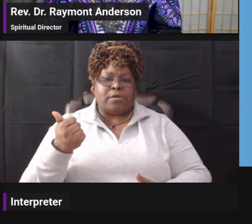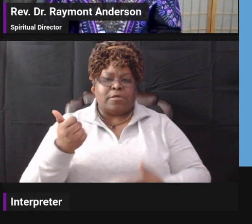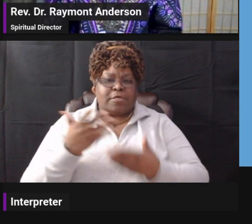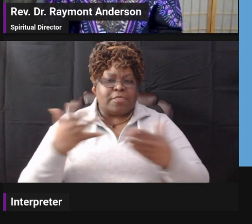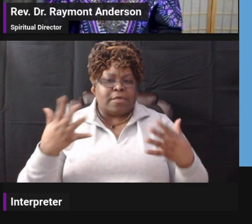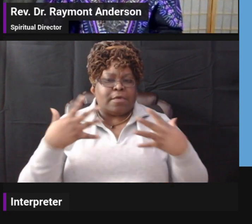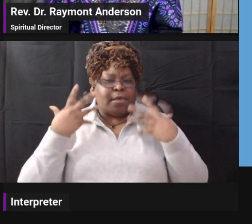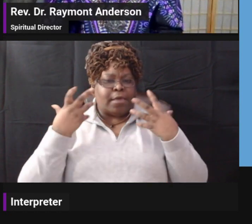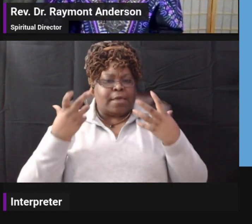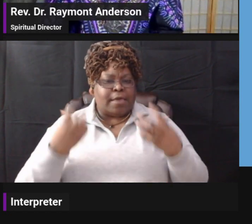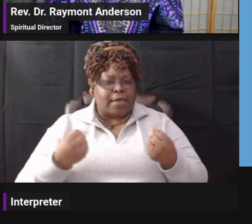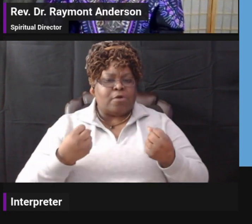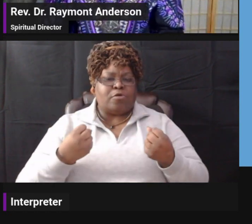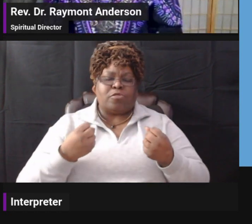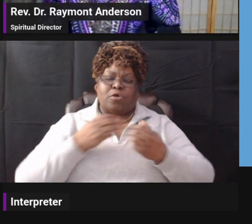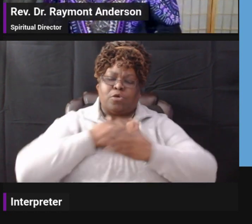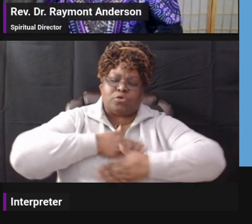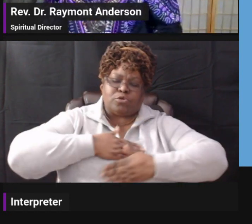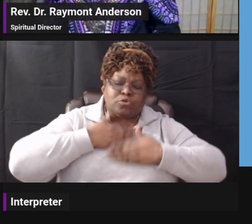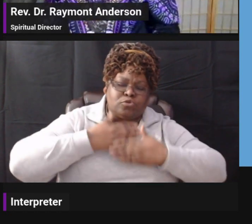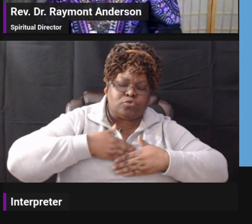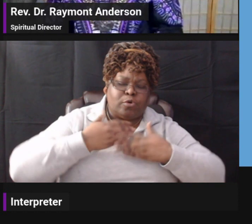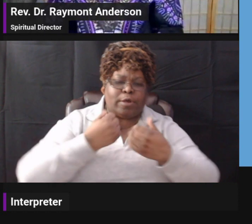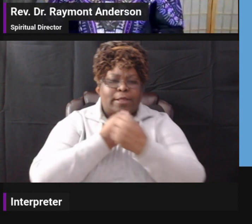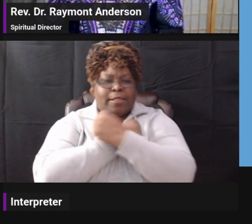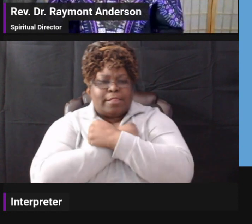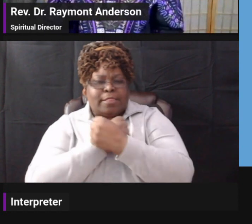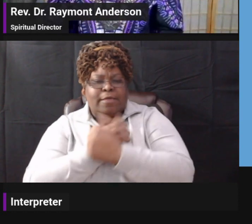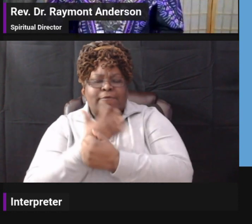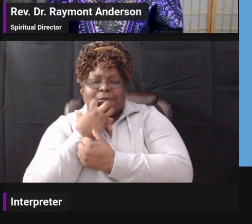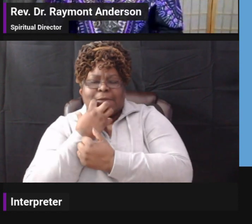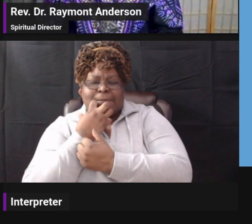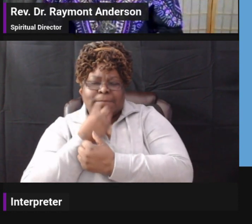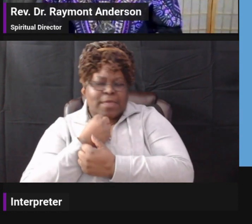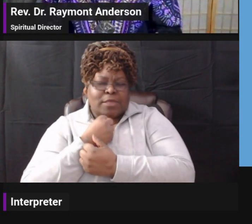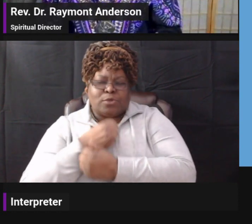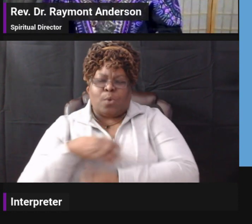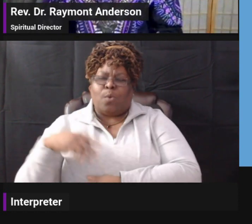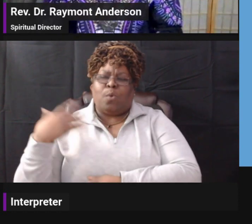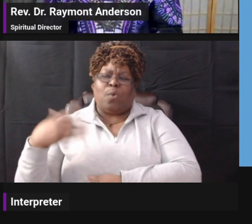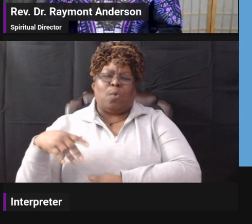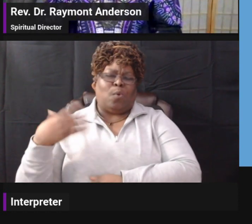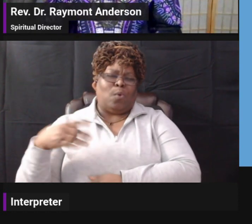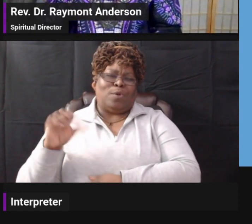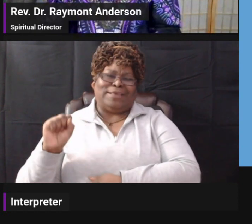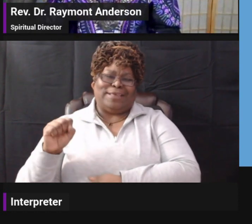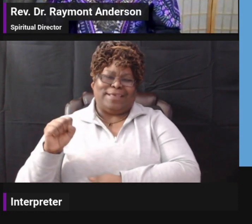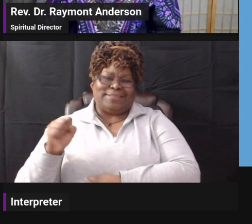creature of health and well-being, of joy, of love, of passion, and so much more.